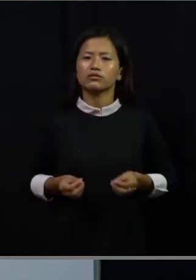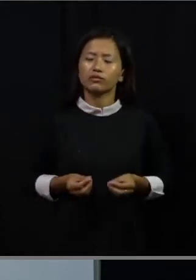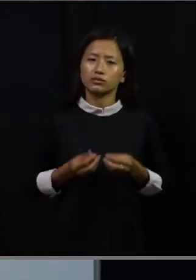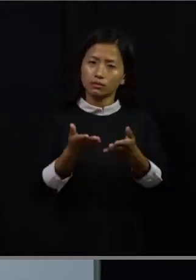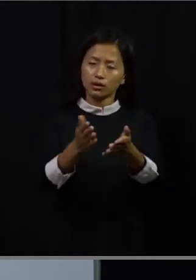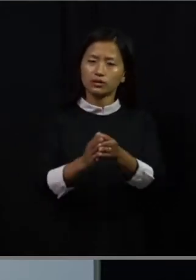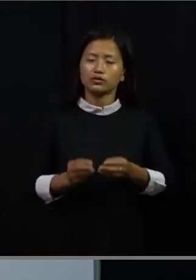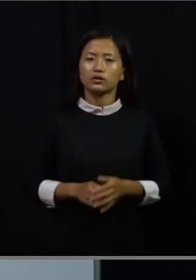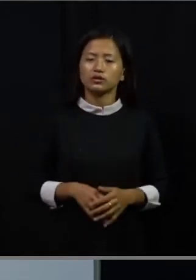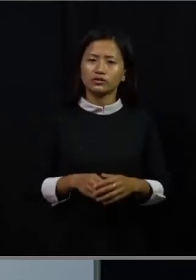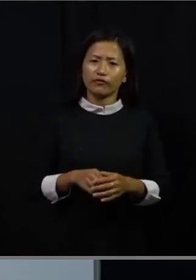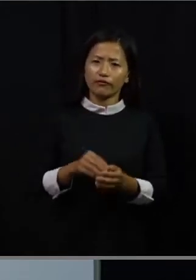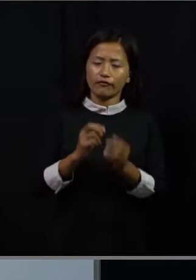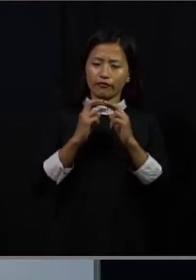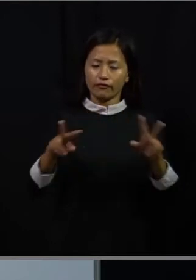that the money,